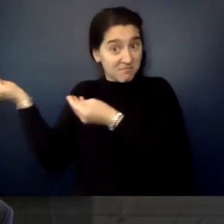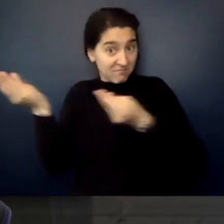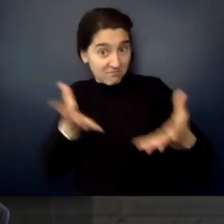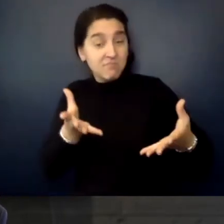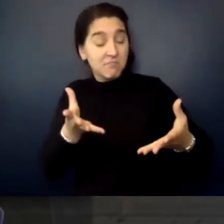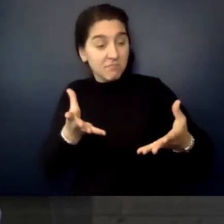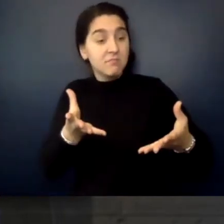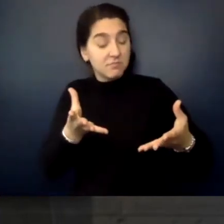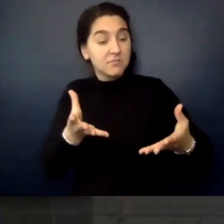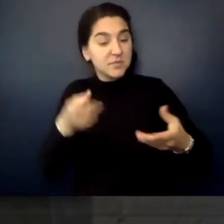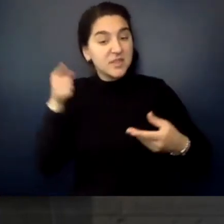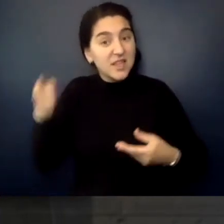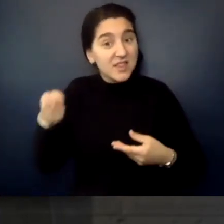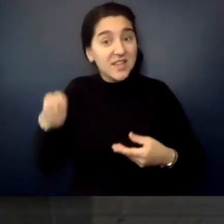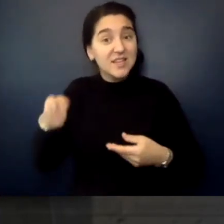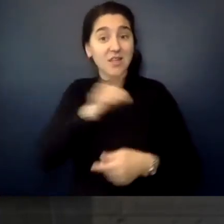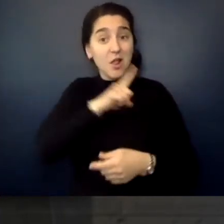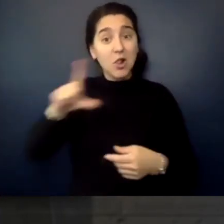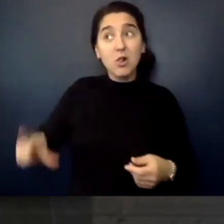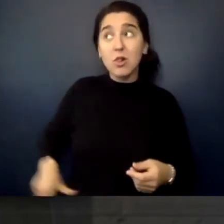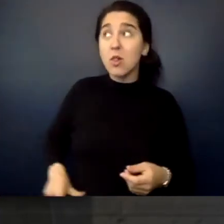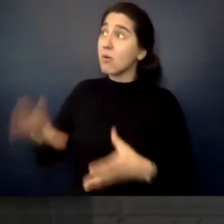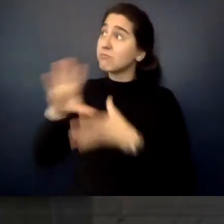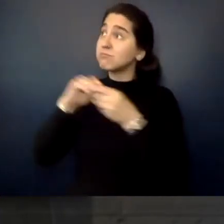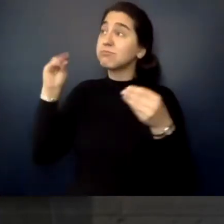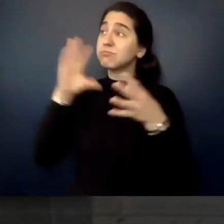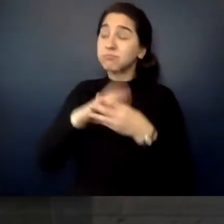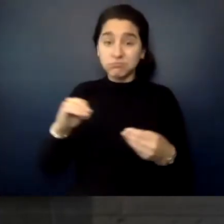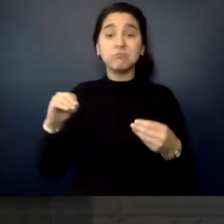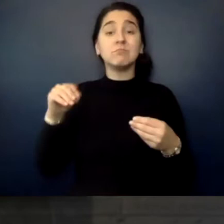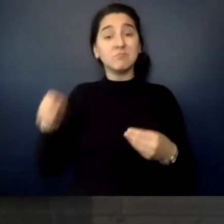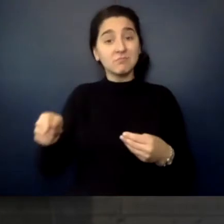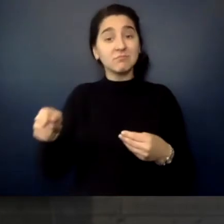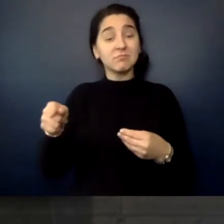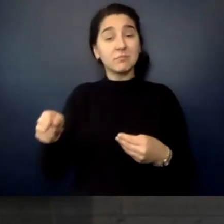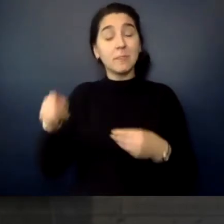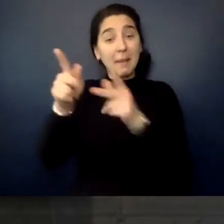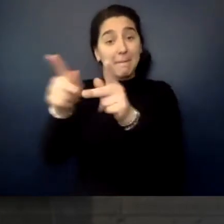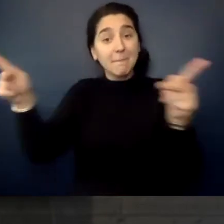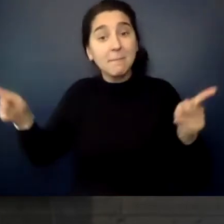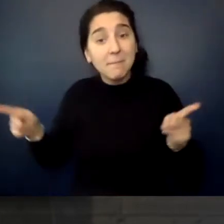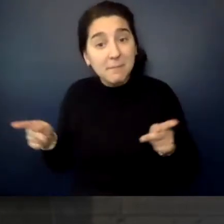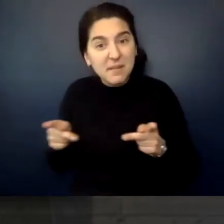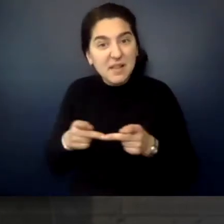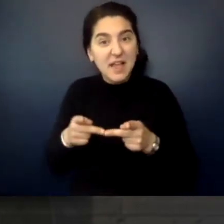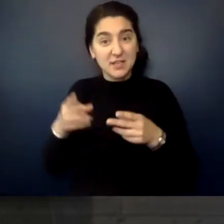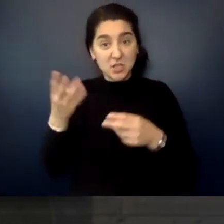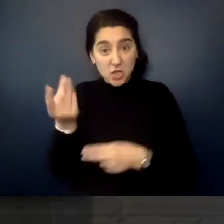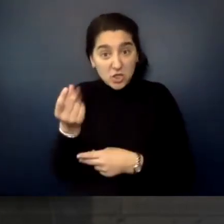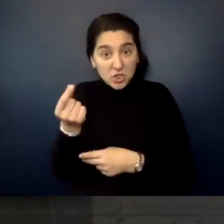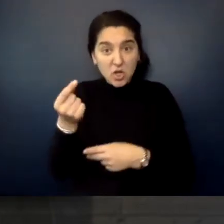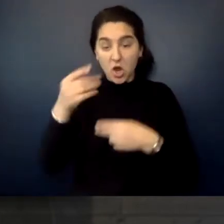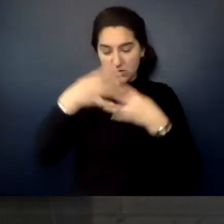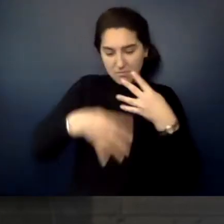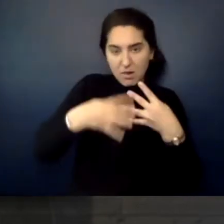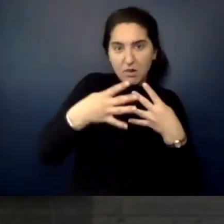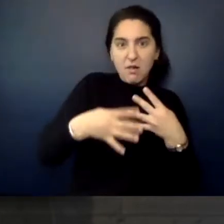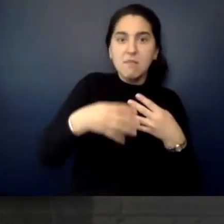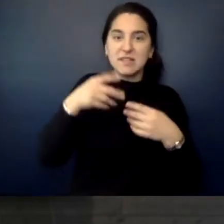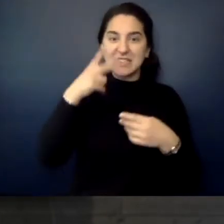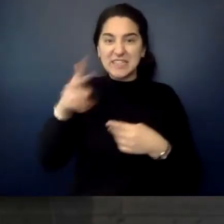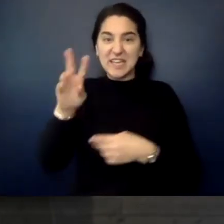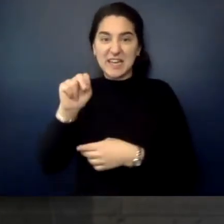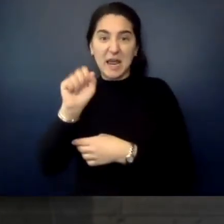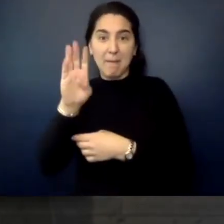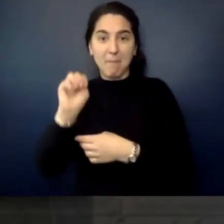the Lord says: In the place where dogs licked up Naboth's blood,